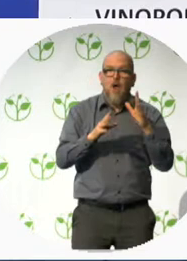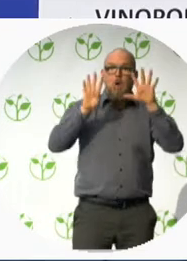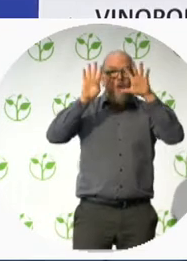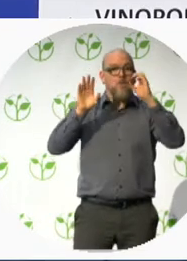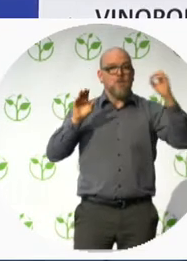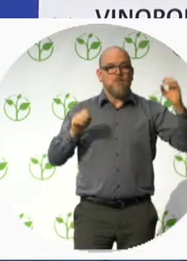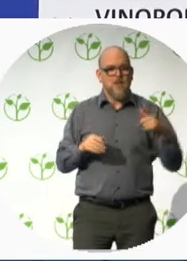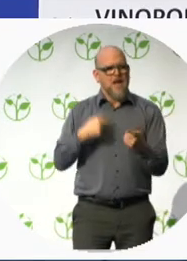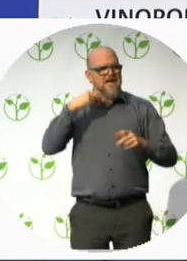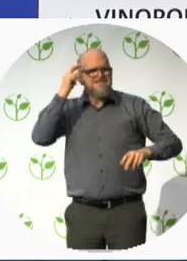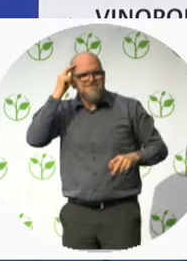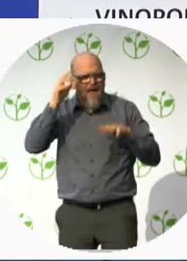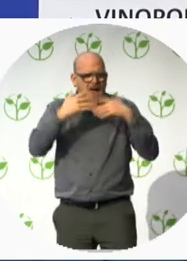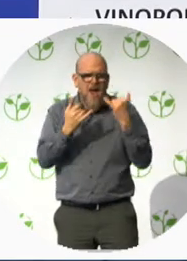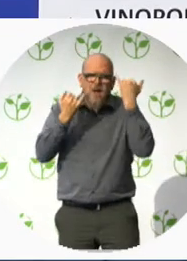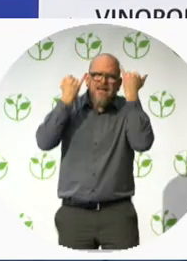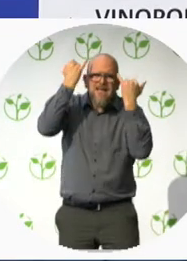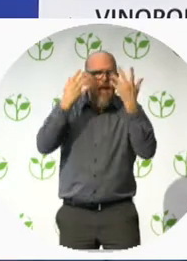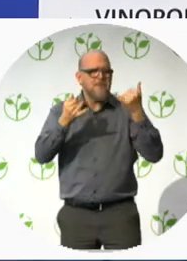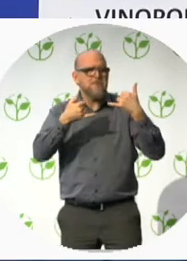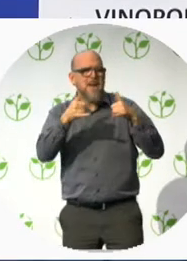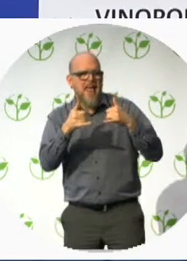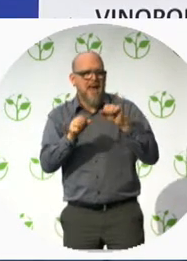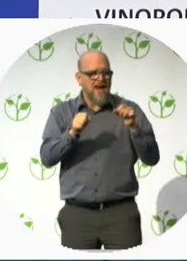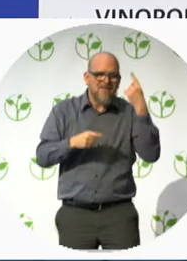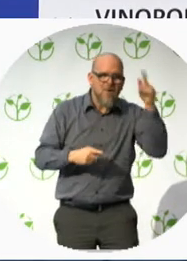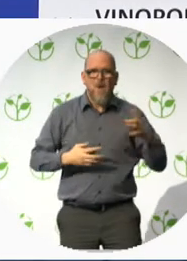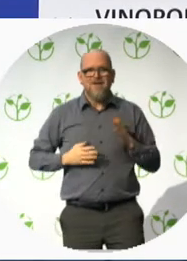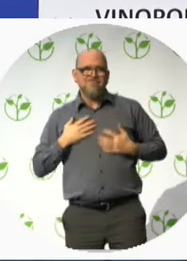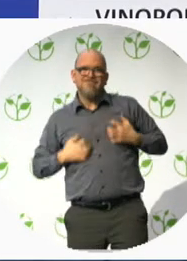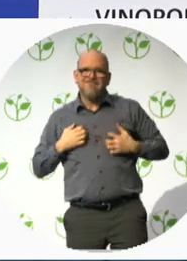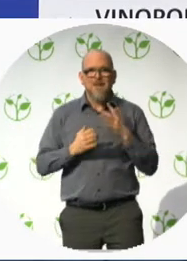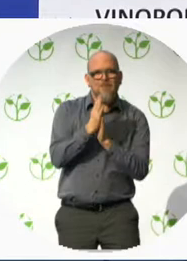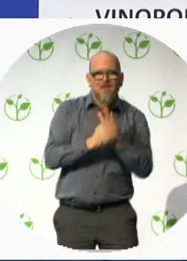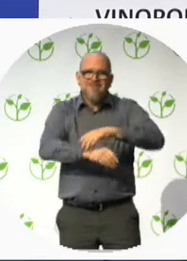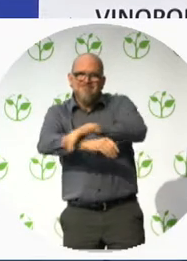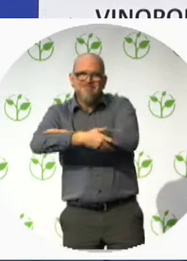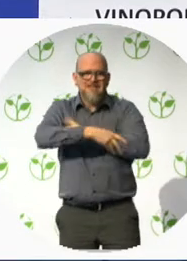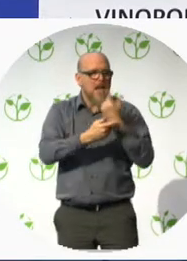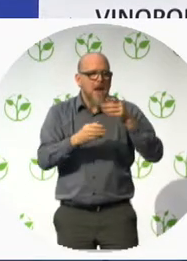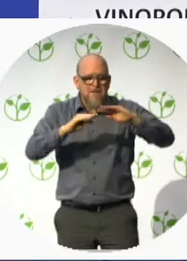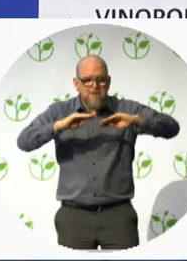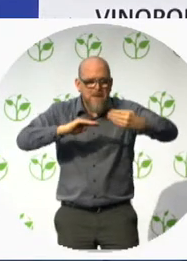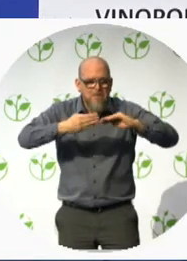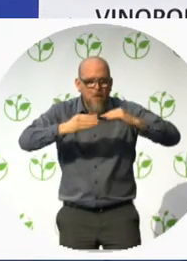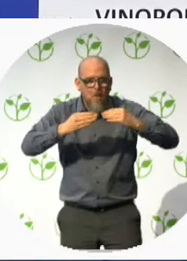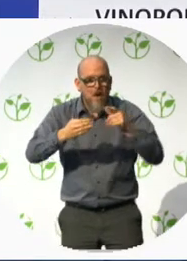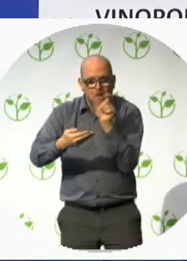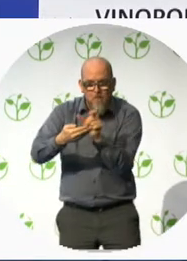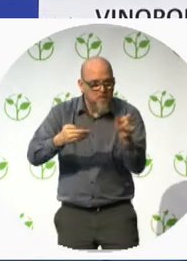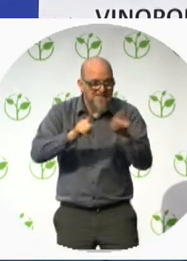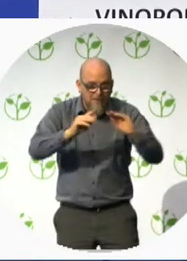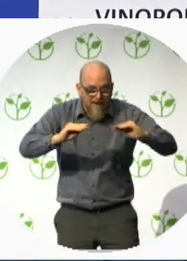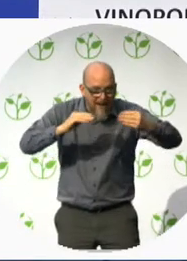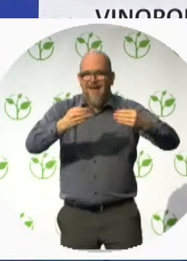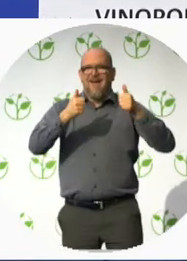puzzles and flashcards. We also did some storybooks to give examples of what can be done, and there's